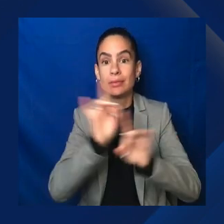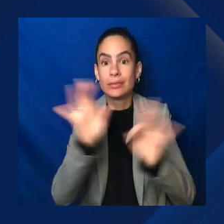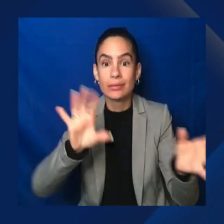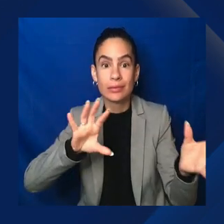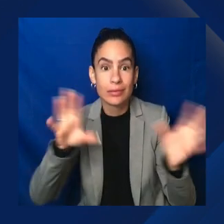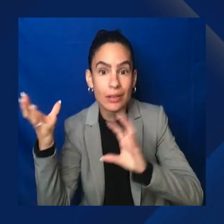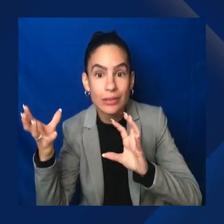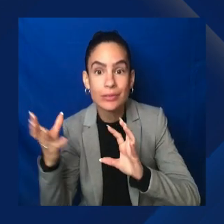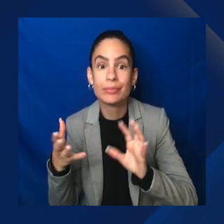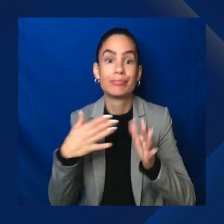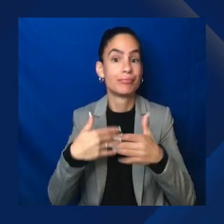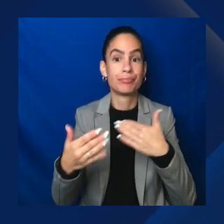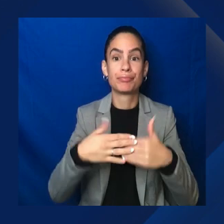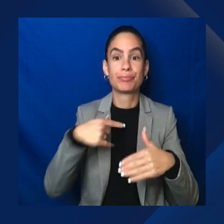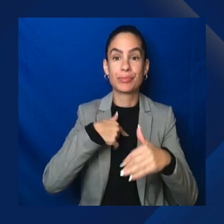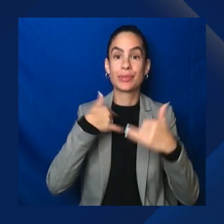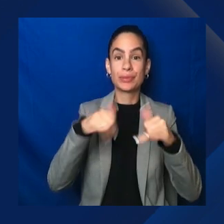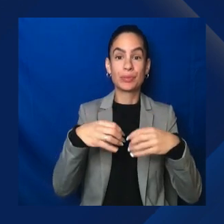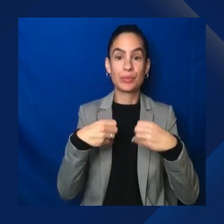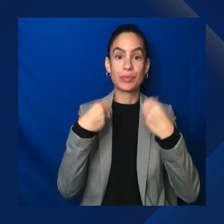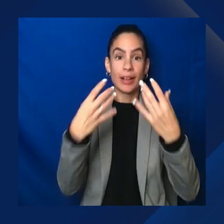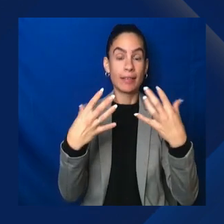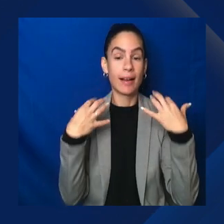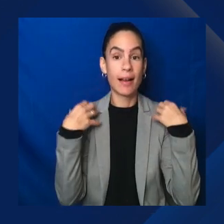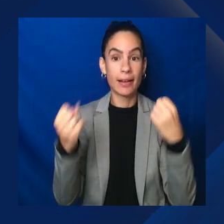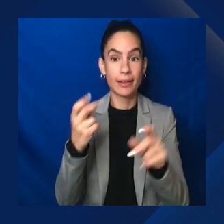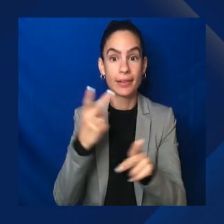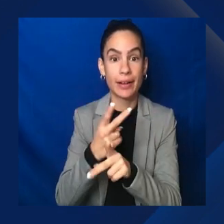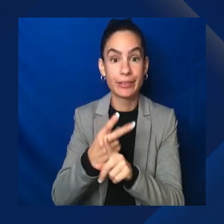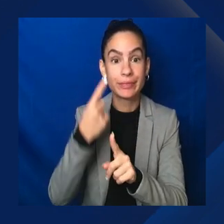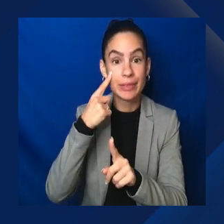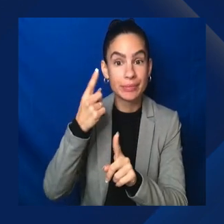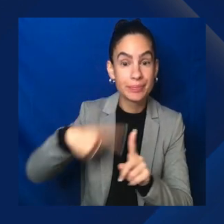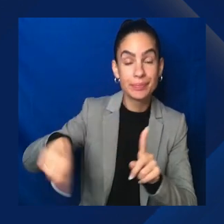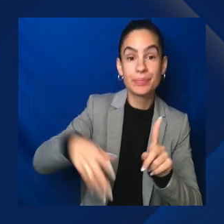to pregnant women. In Texas, for example, we